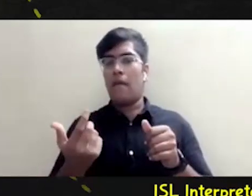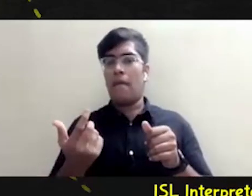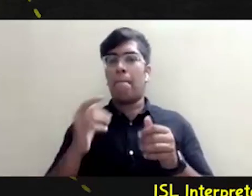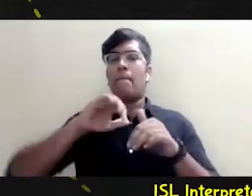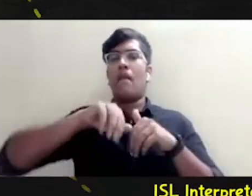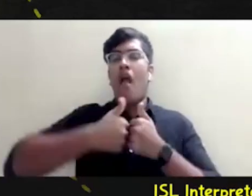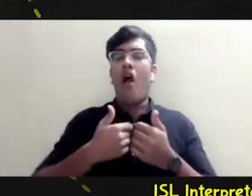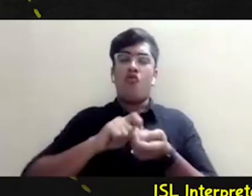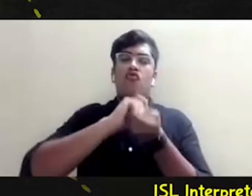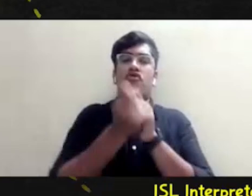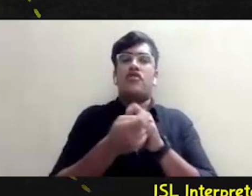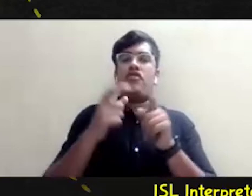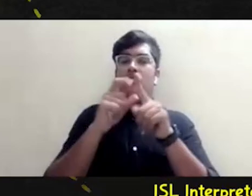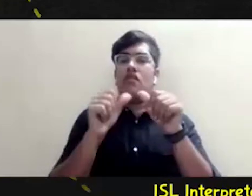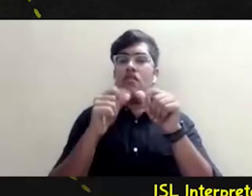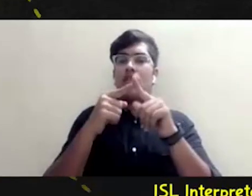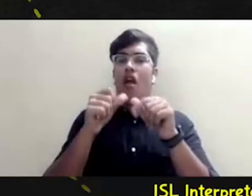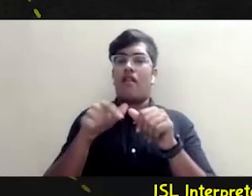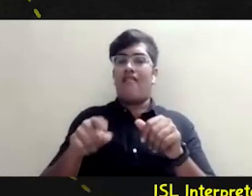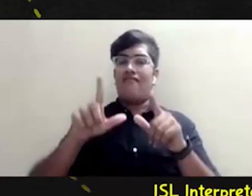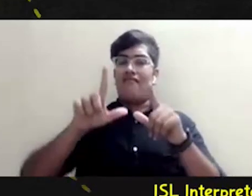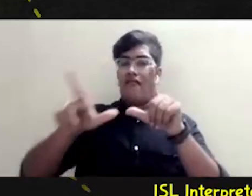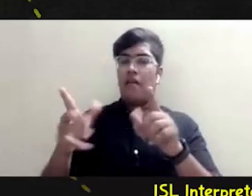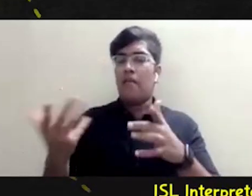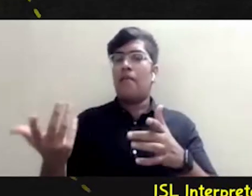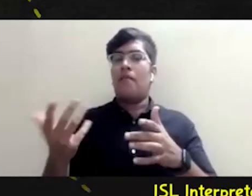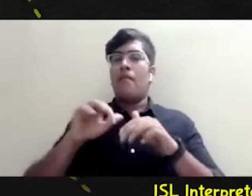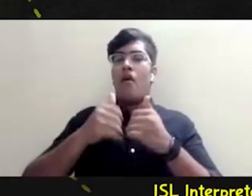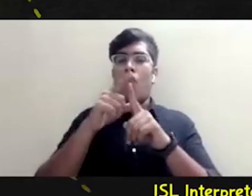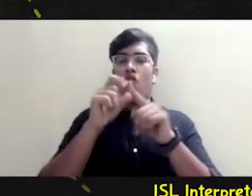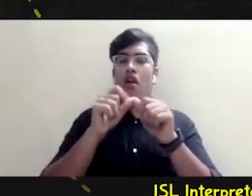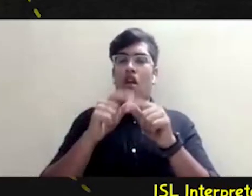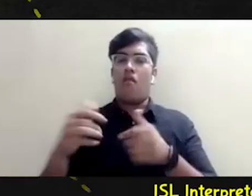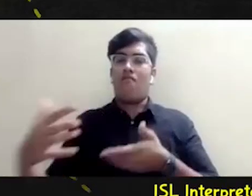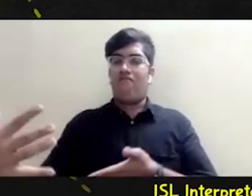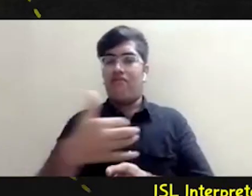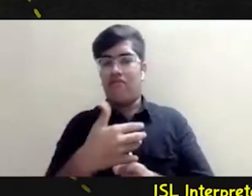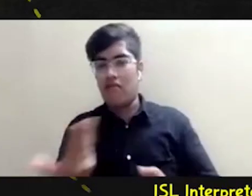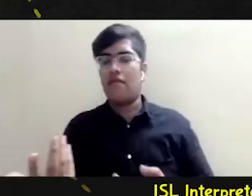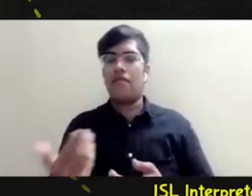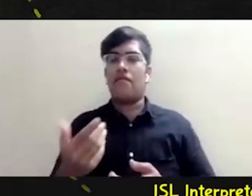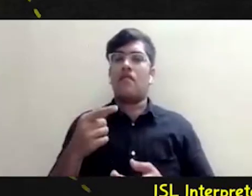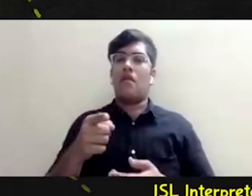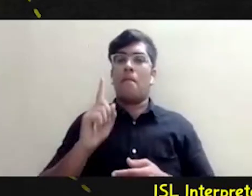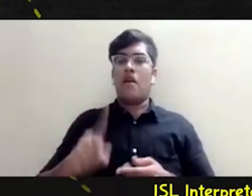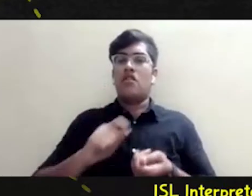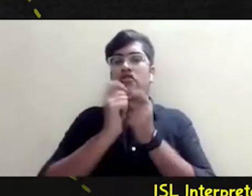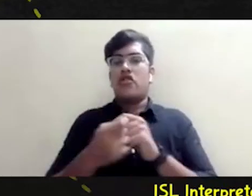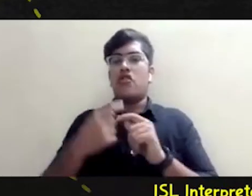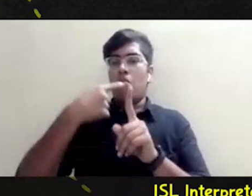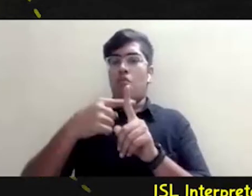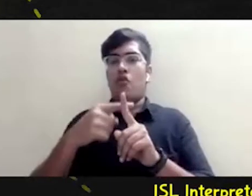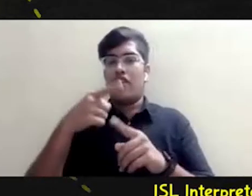the framing of the data collection so that it becomes affirming and positive